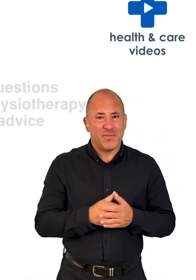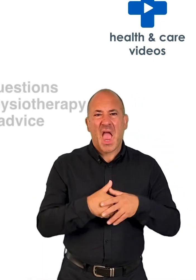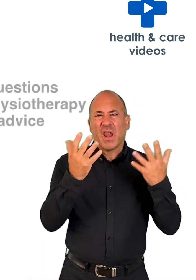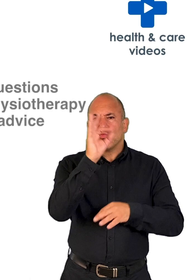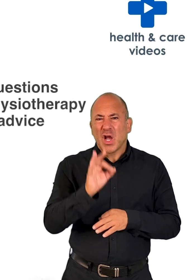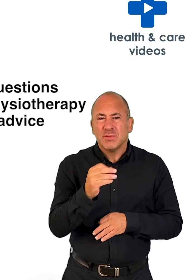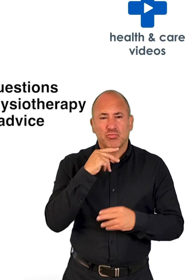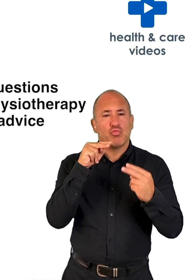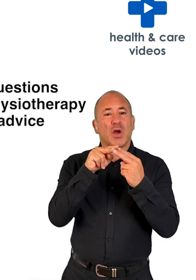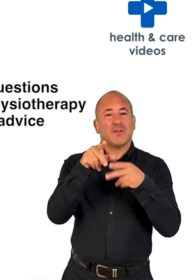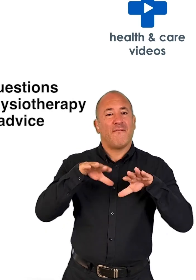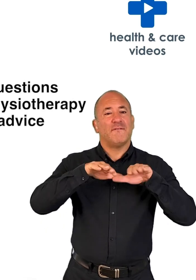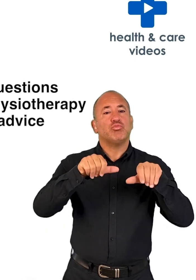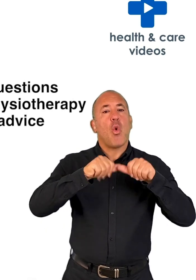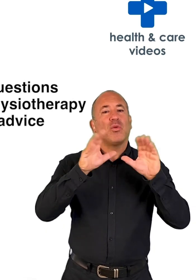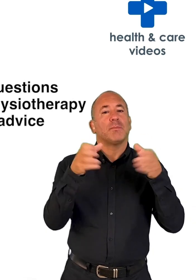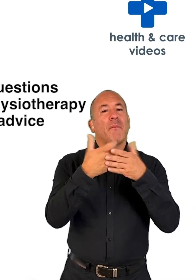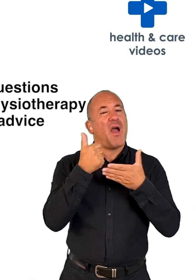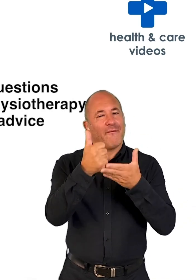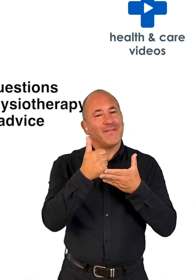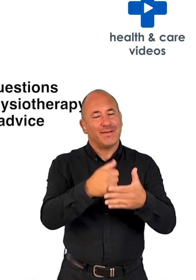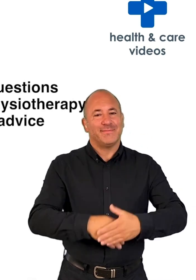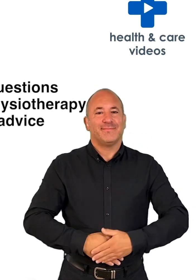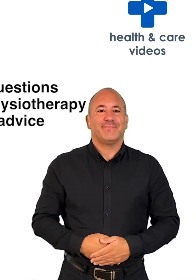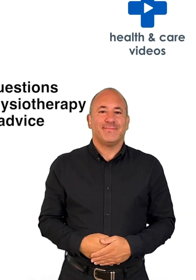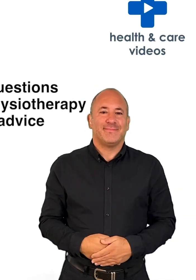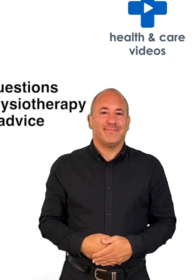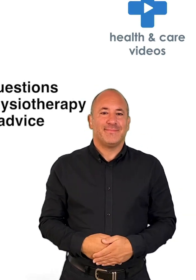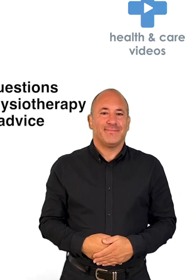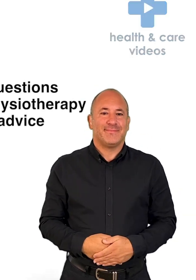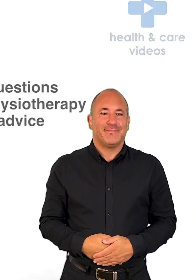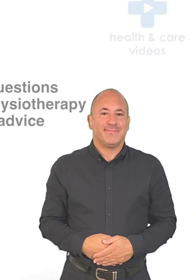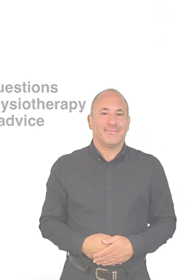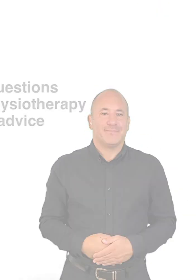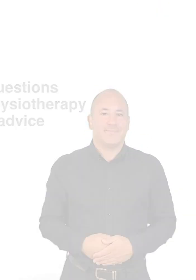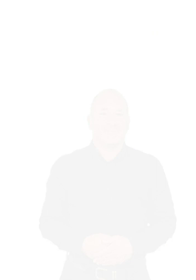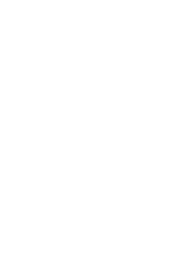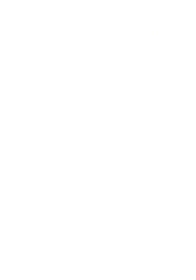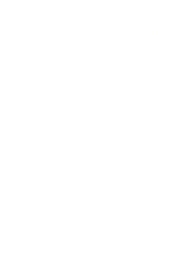If you have any questions, please contact the physiotherapy department for advice.